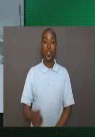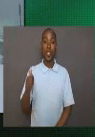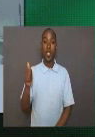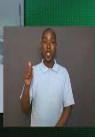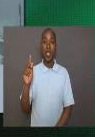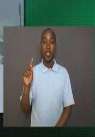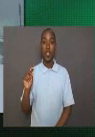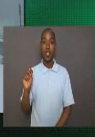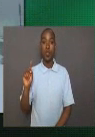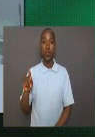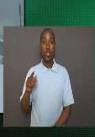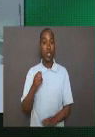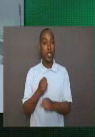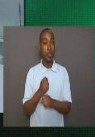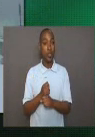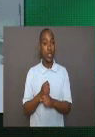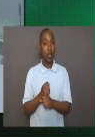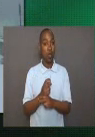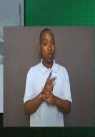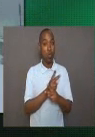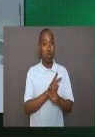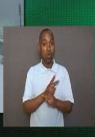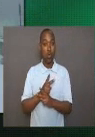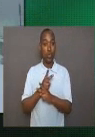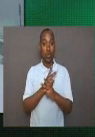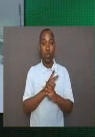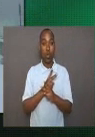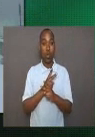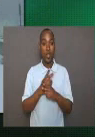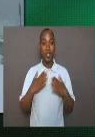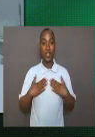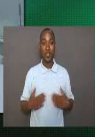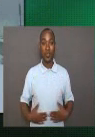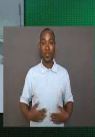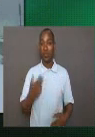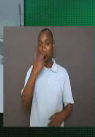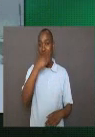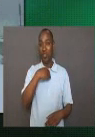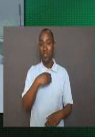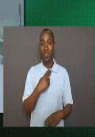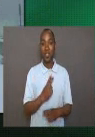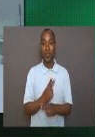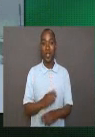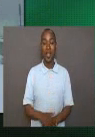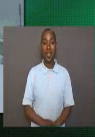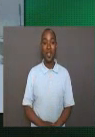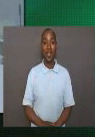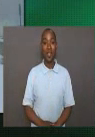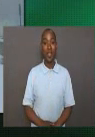ATP functions to control body temperature. Since humans